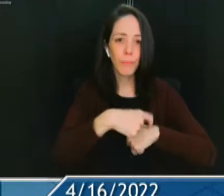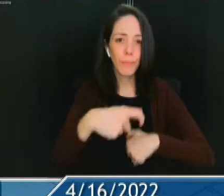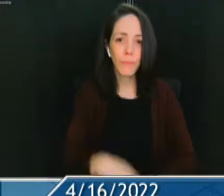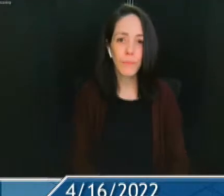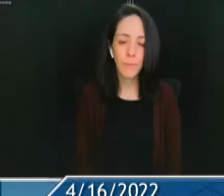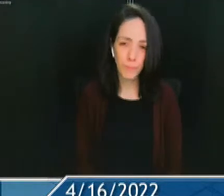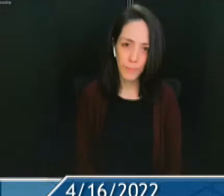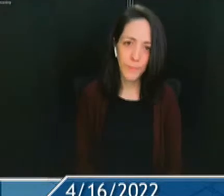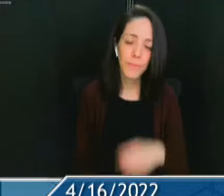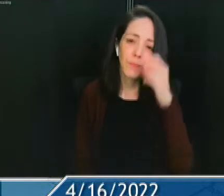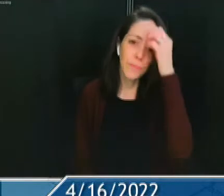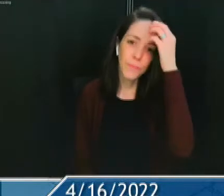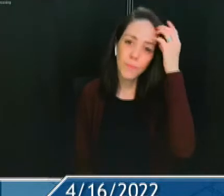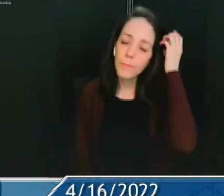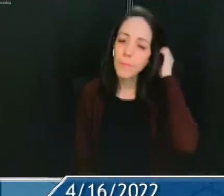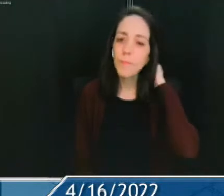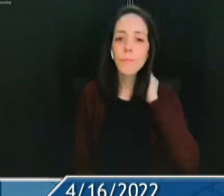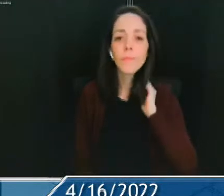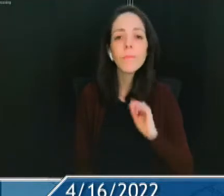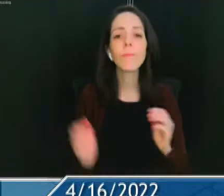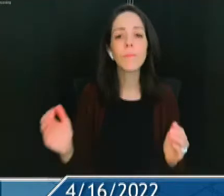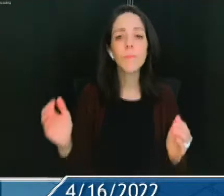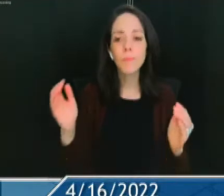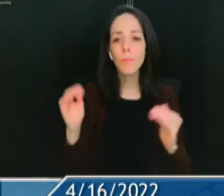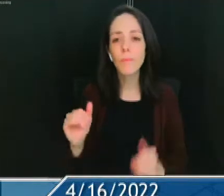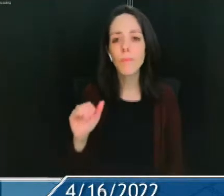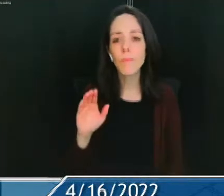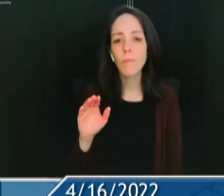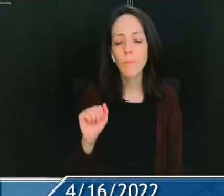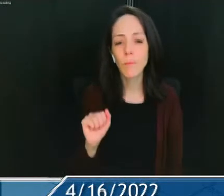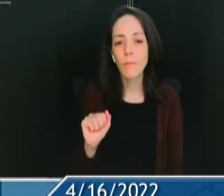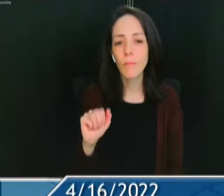Thank you, Brenna. Next, we have Bob Turner.